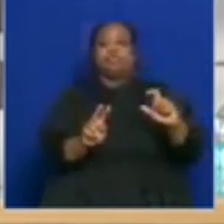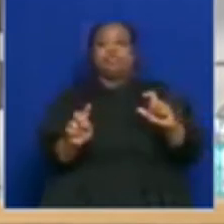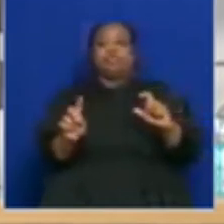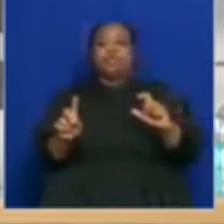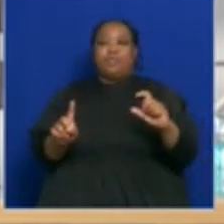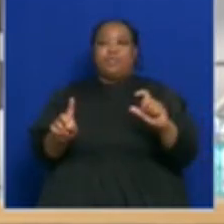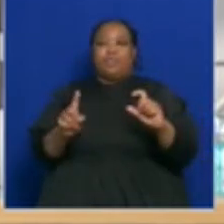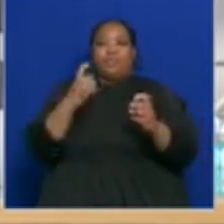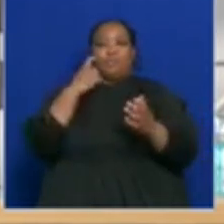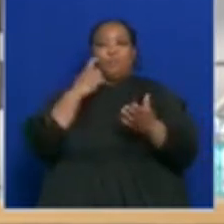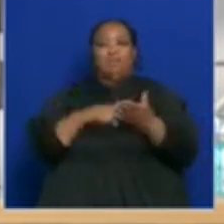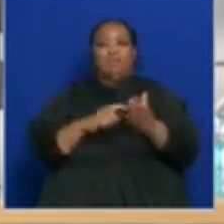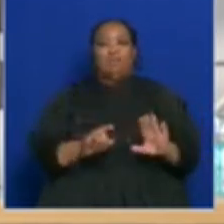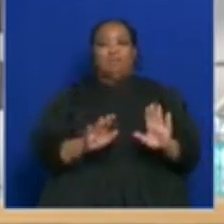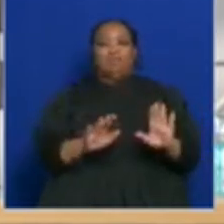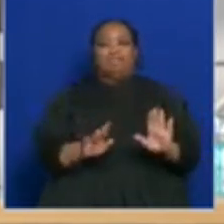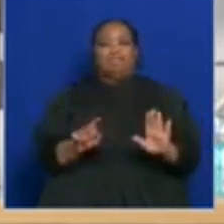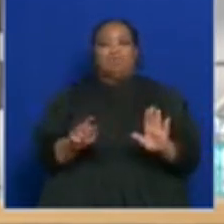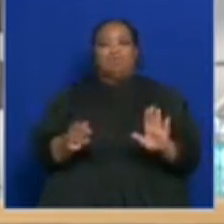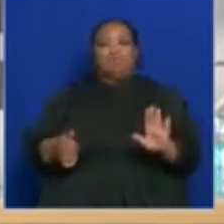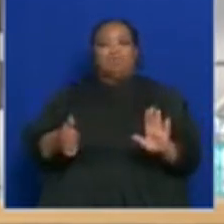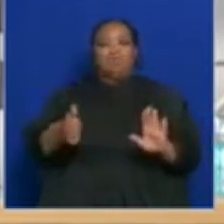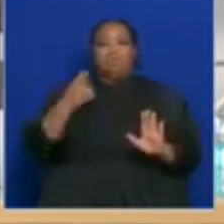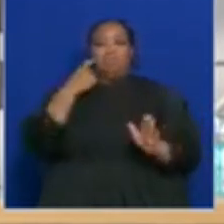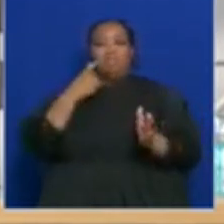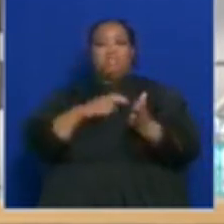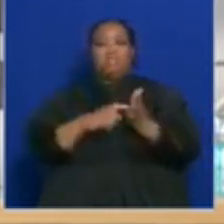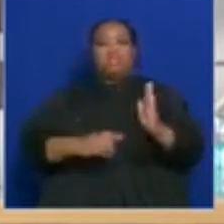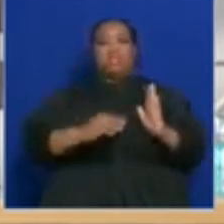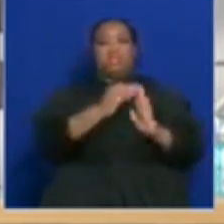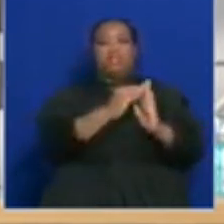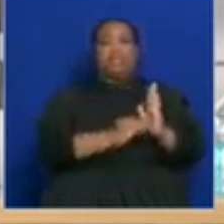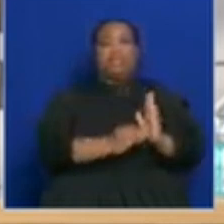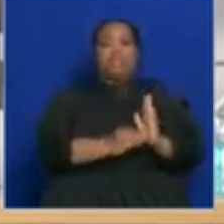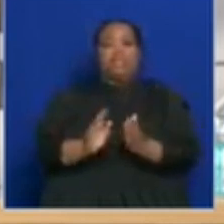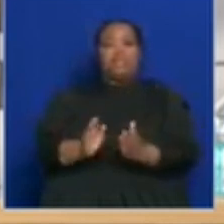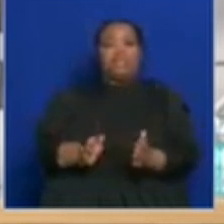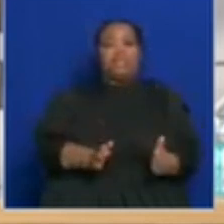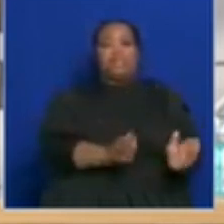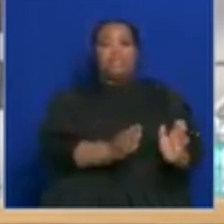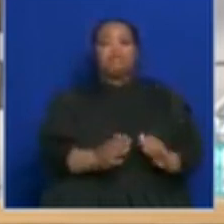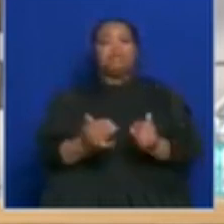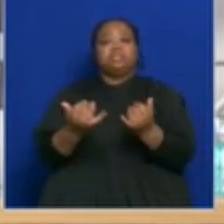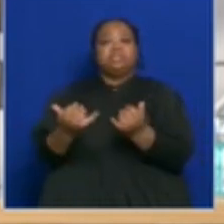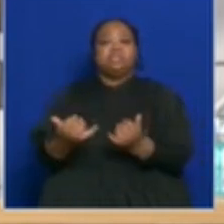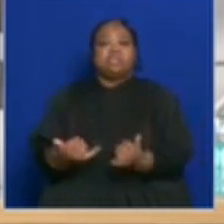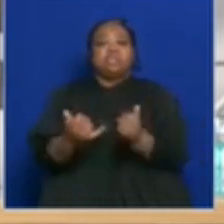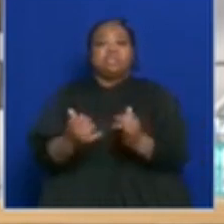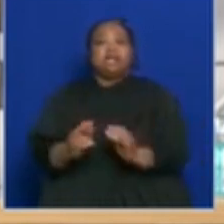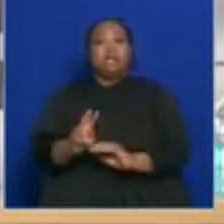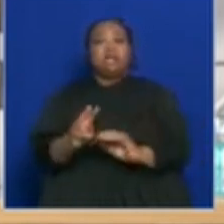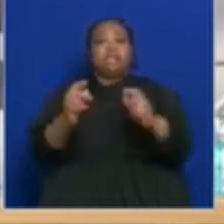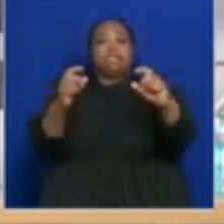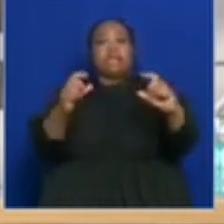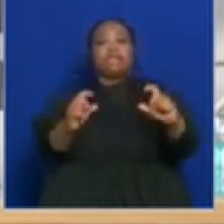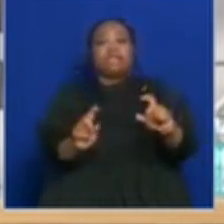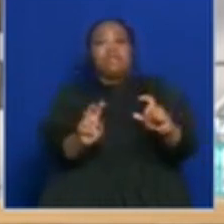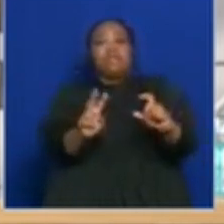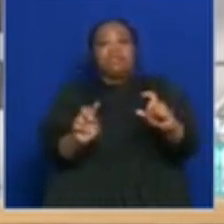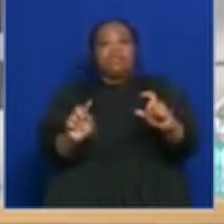10.6 notice. The notice then moved on to paragraph 2.2, which had about